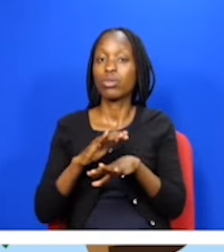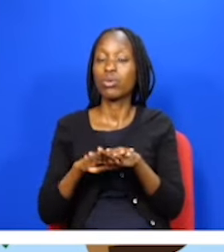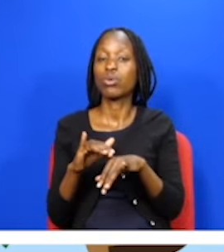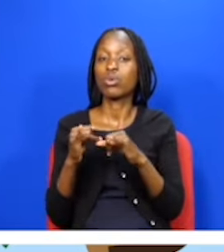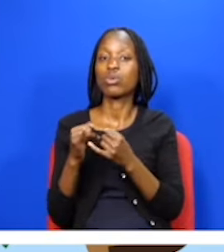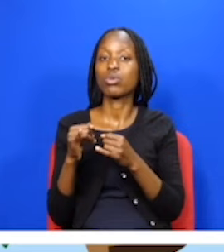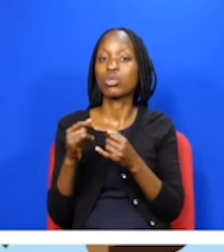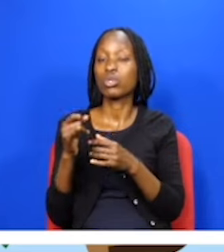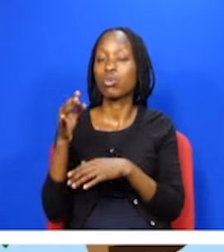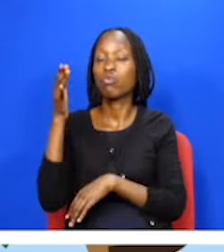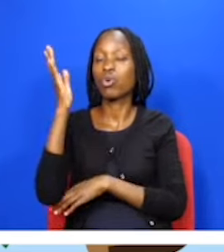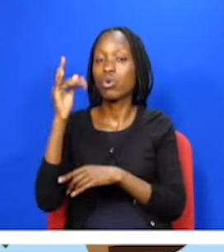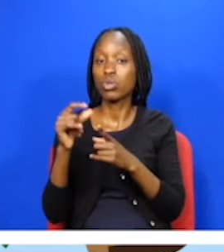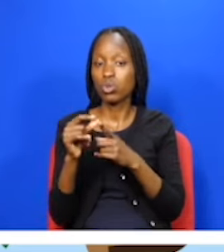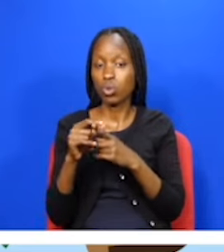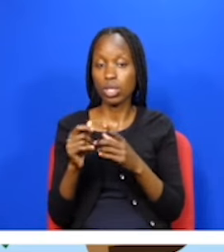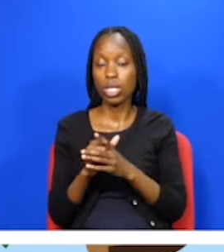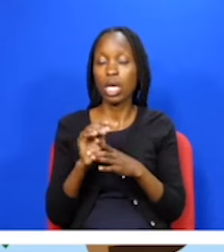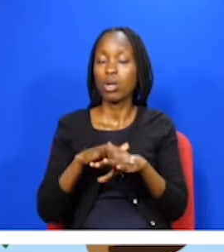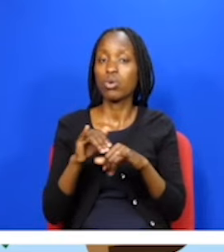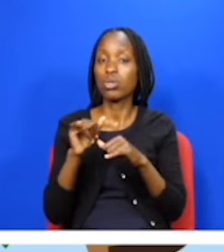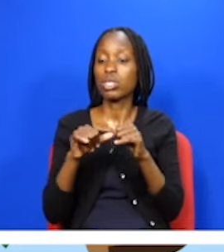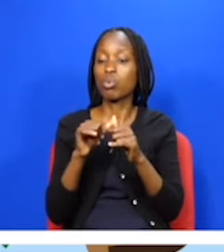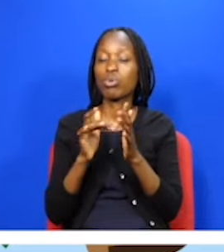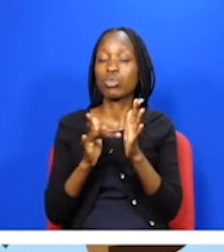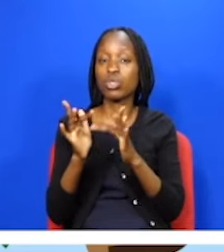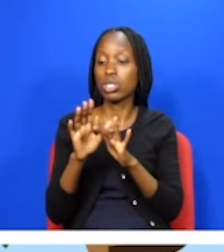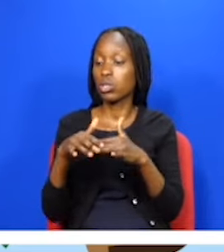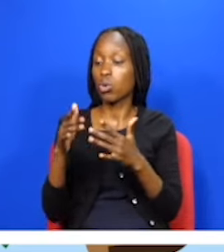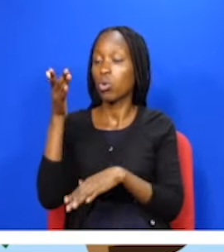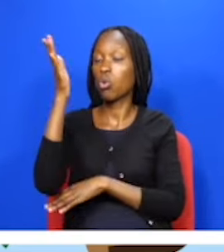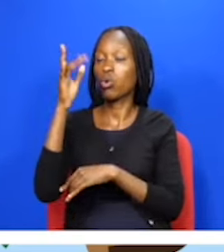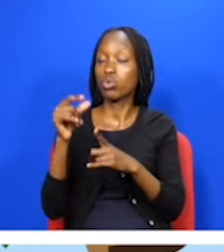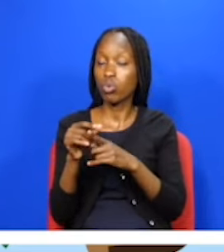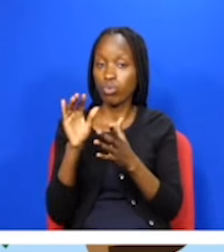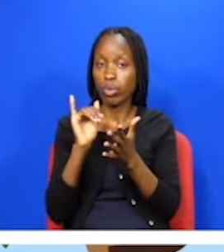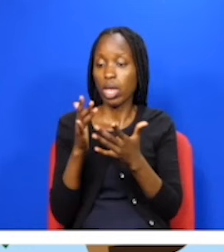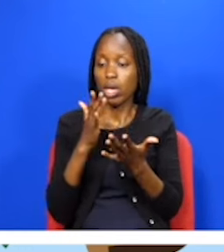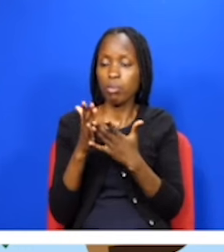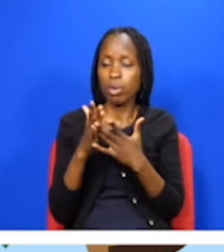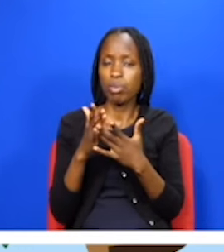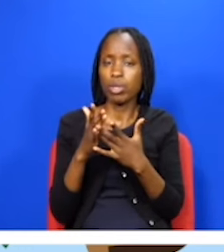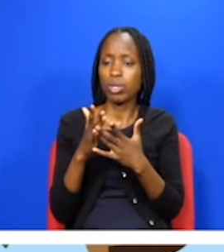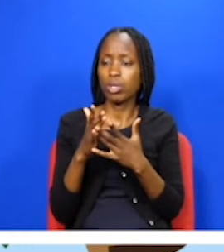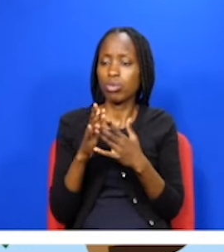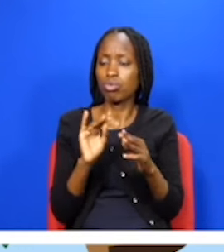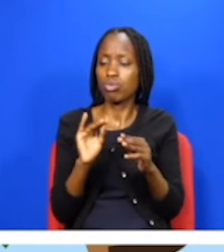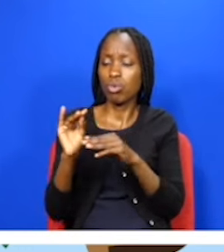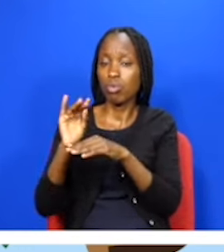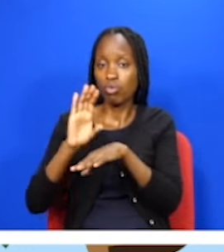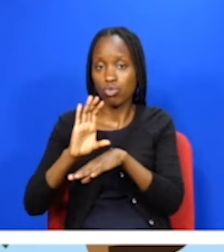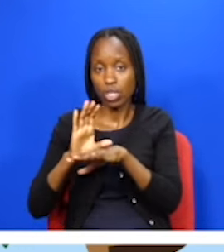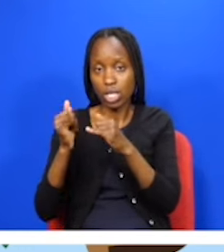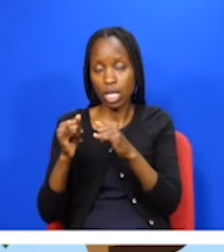word of God. The good news about Jesus or the word of God. This could be a new church. Have you transferred your church maybe to a new